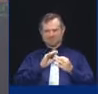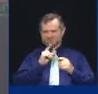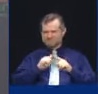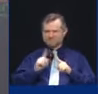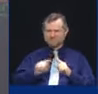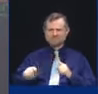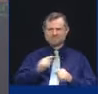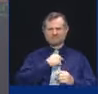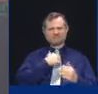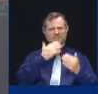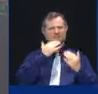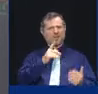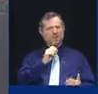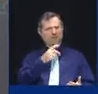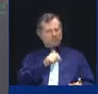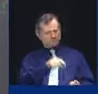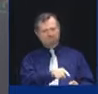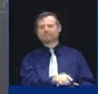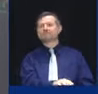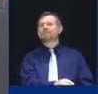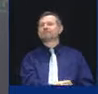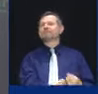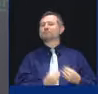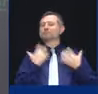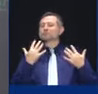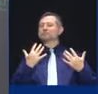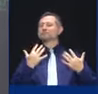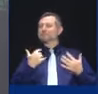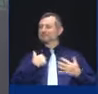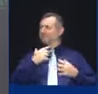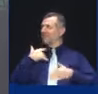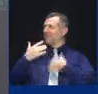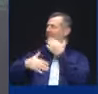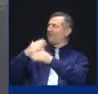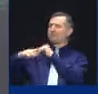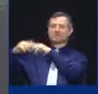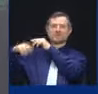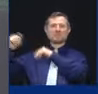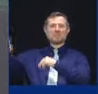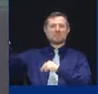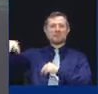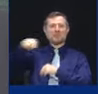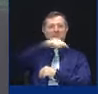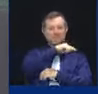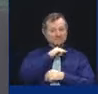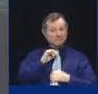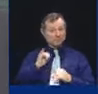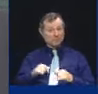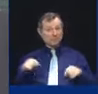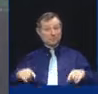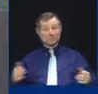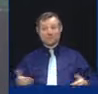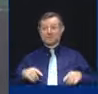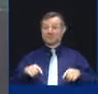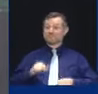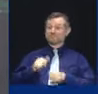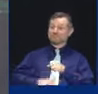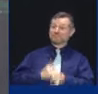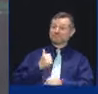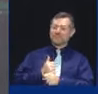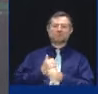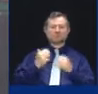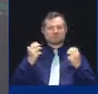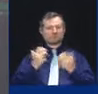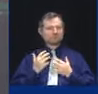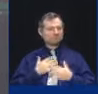that creativity for construction. This is historic. This is the